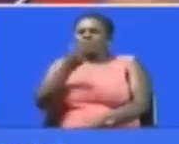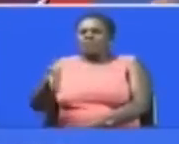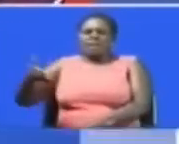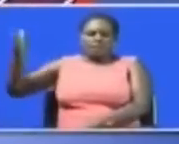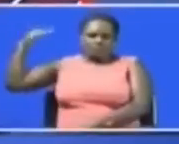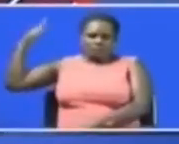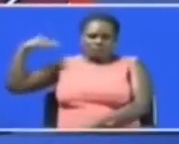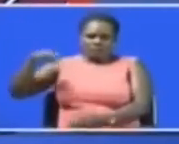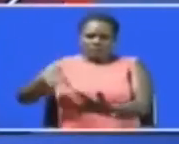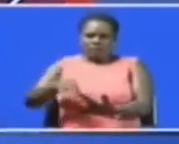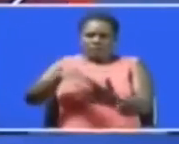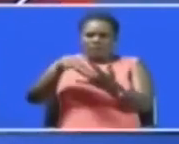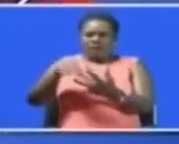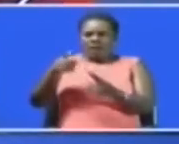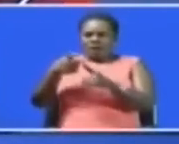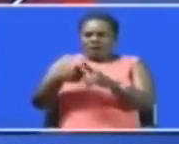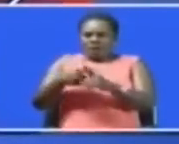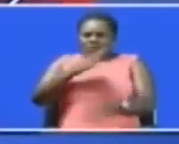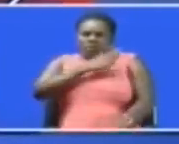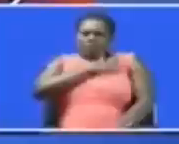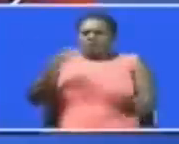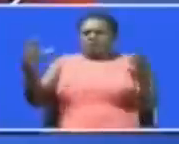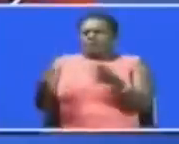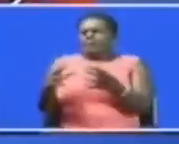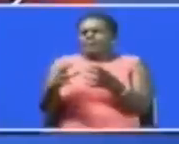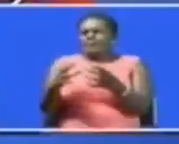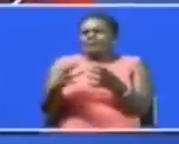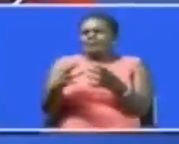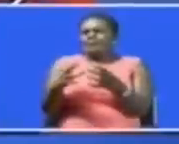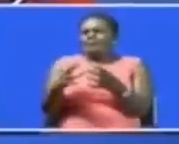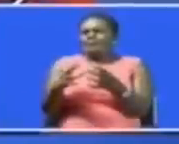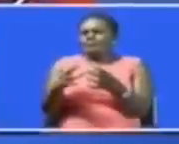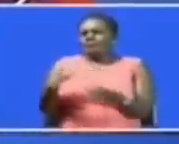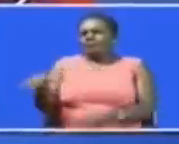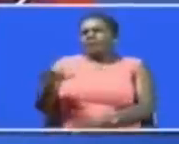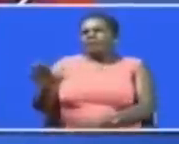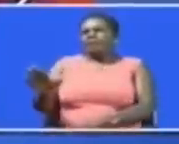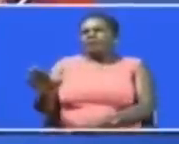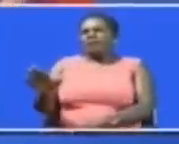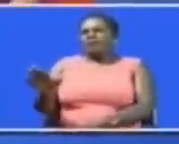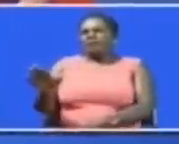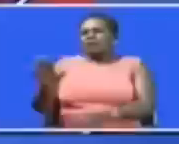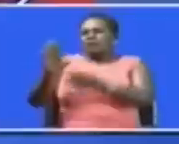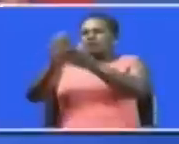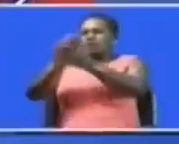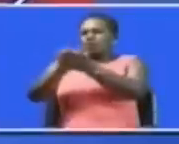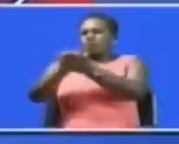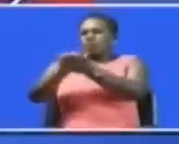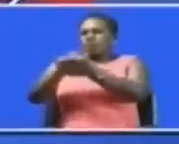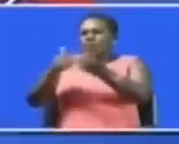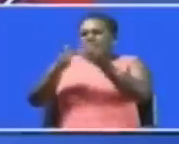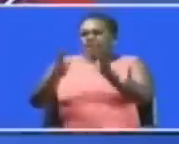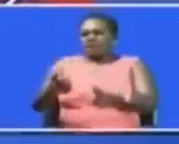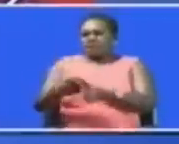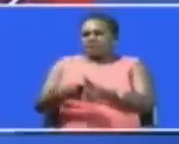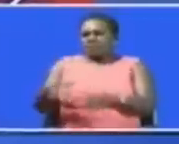been there before, especially from our colleagues from the NASA side, was that their areas, by virtue of Jubilee having its